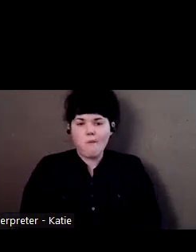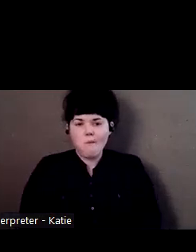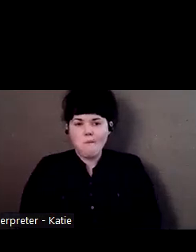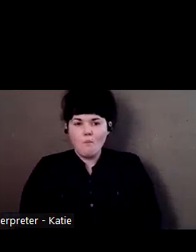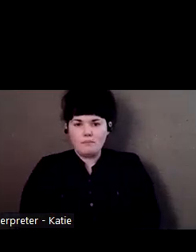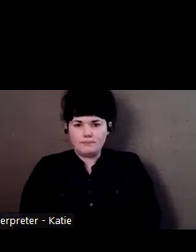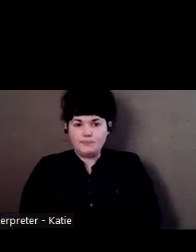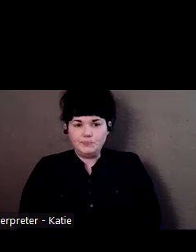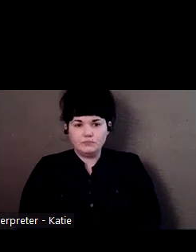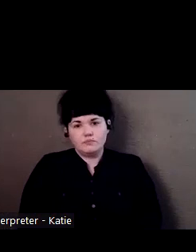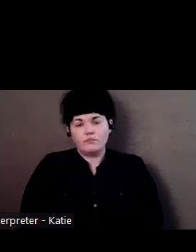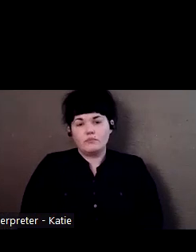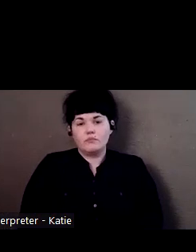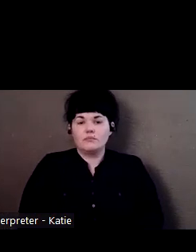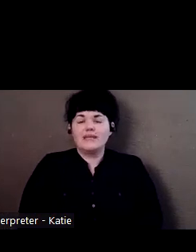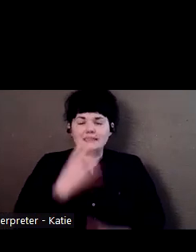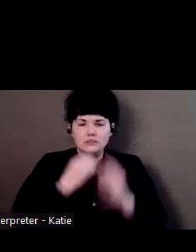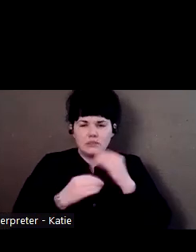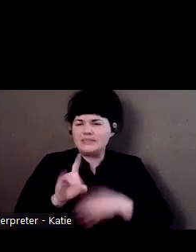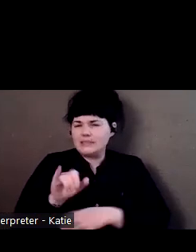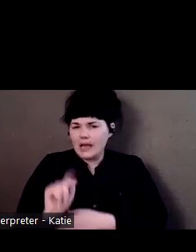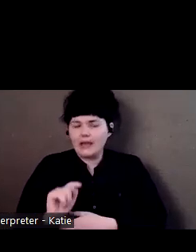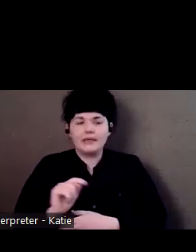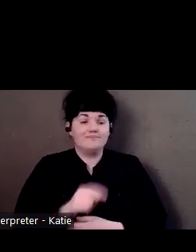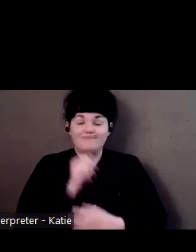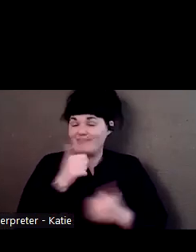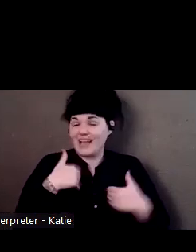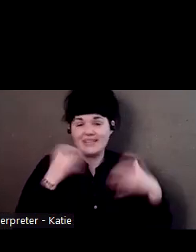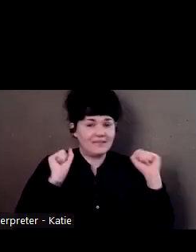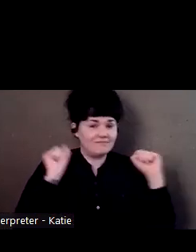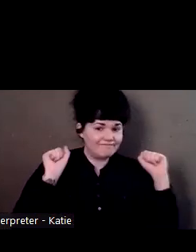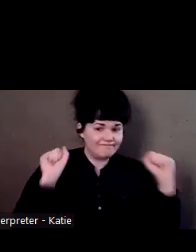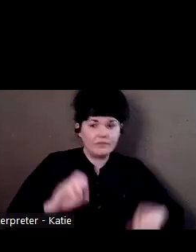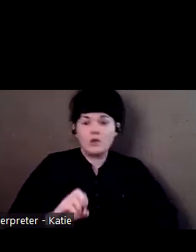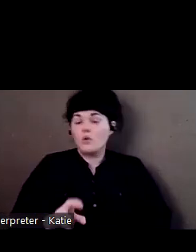said, a diet, lack of physical activity, alcohol, or use of tobacco.